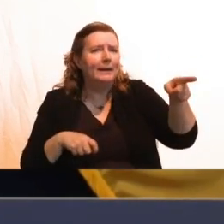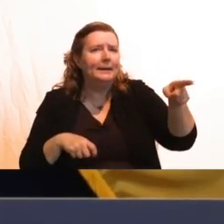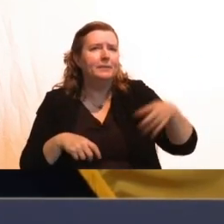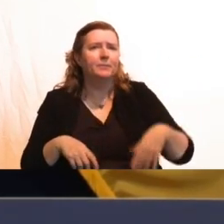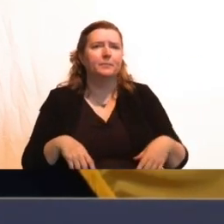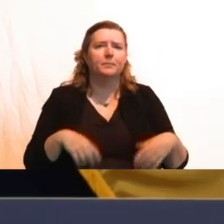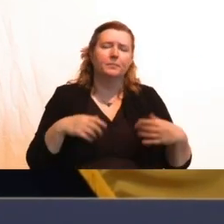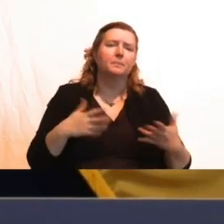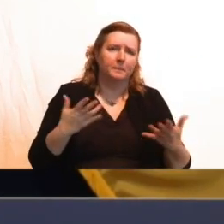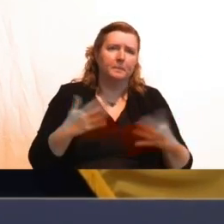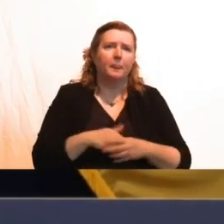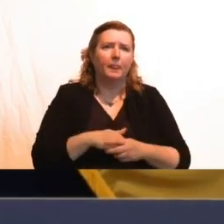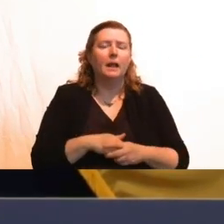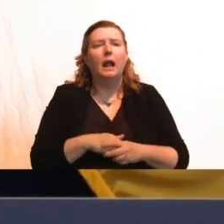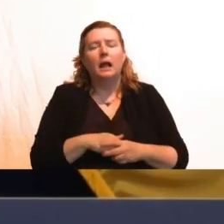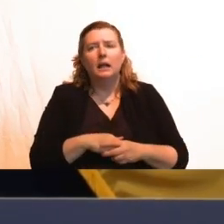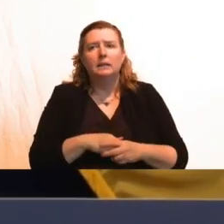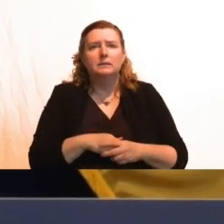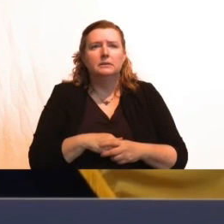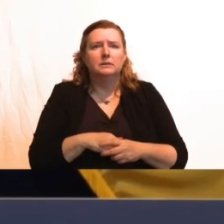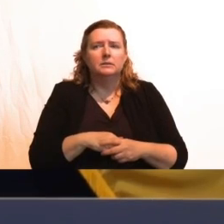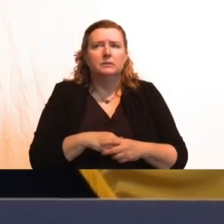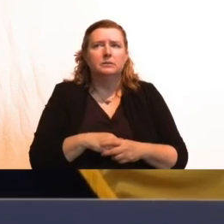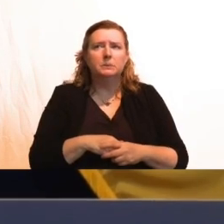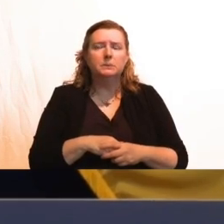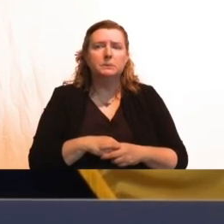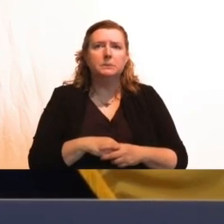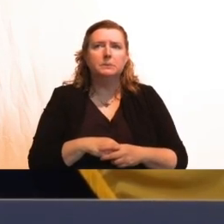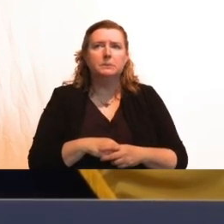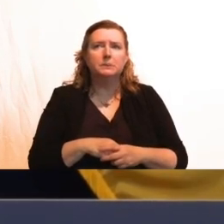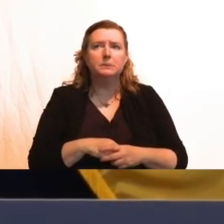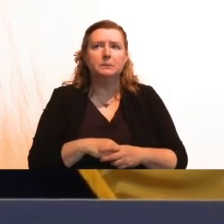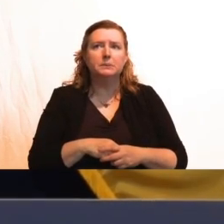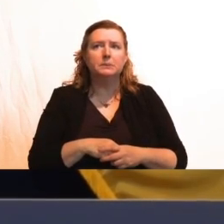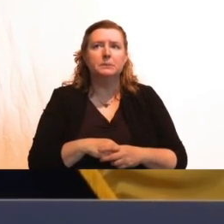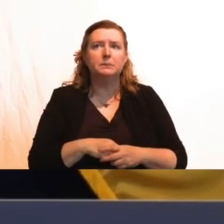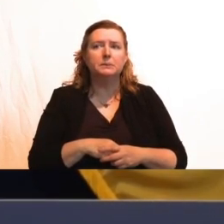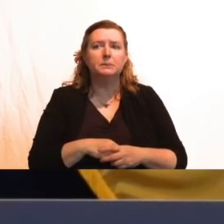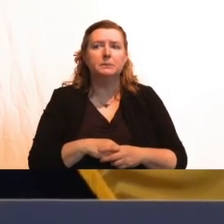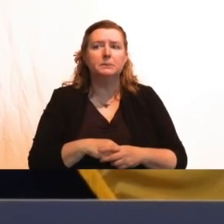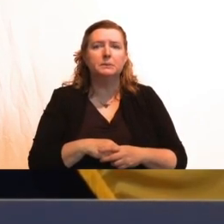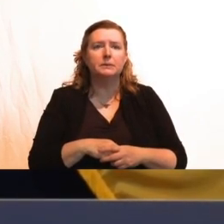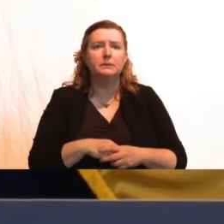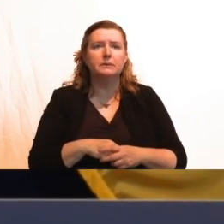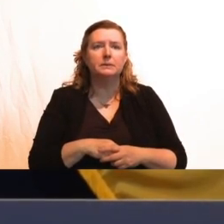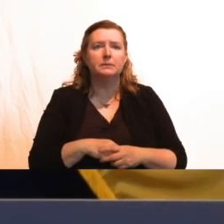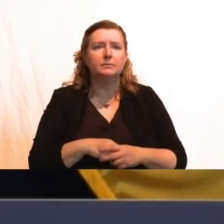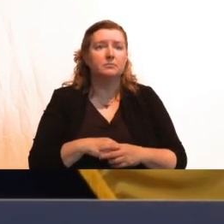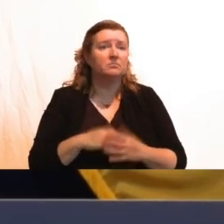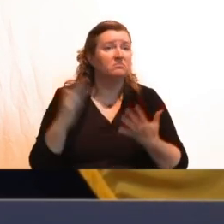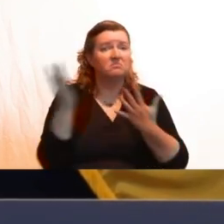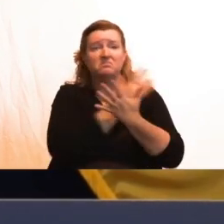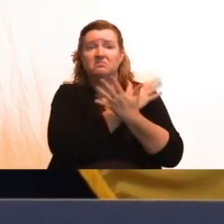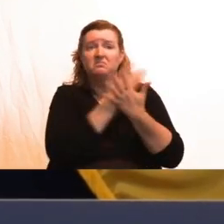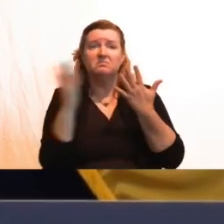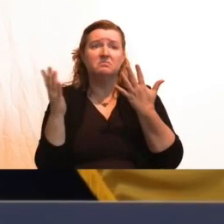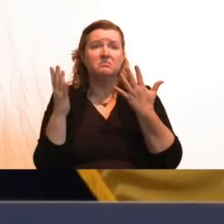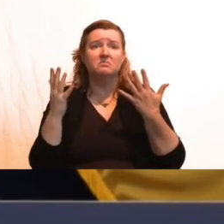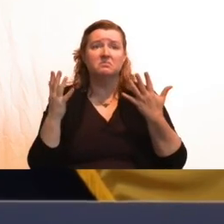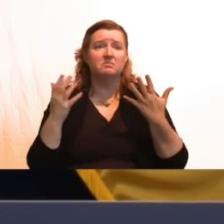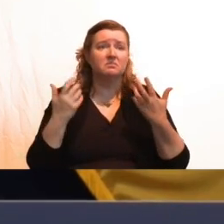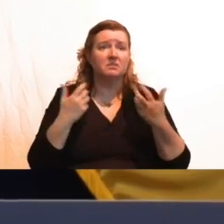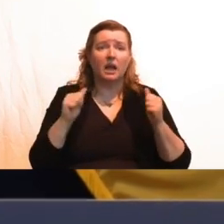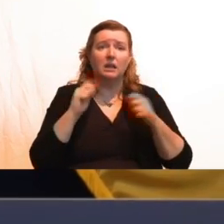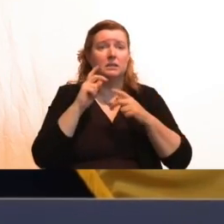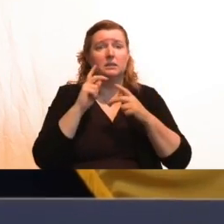the whole range of potential relations, whether it's an investment, a contract, or whatever, with Russian entities to zero.